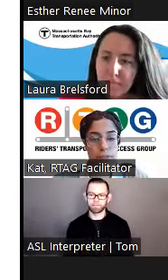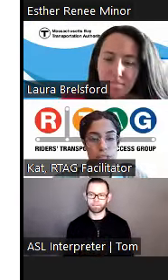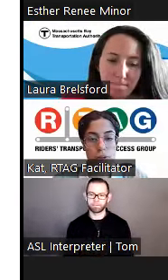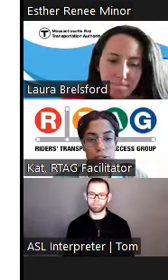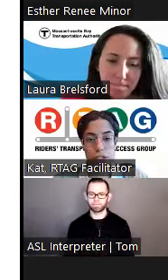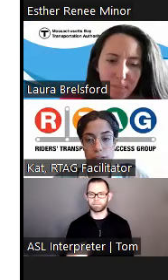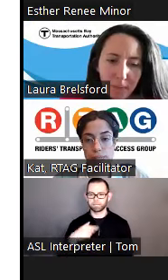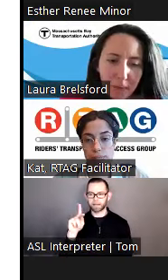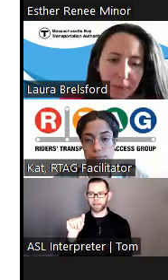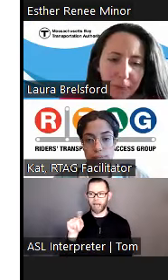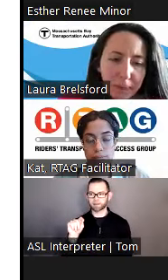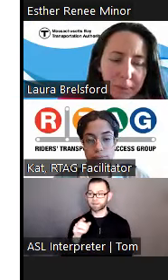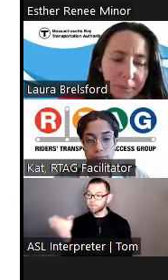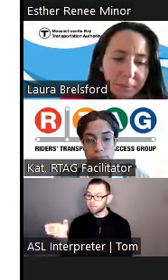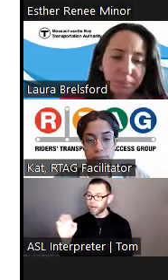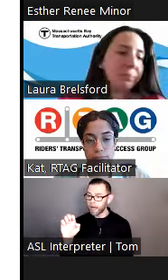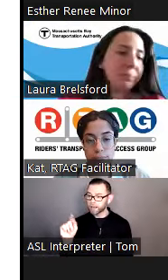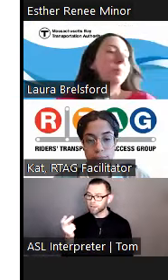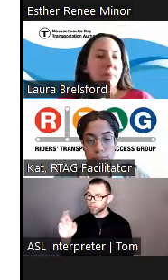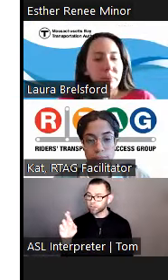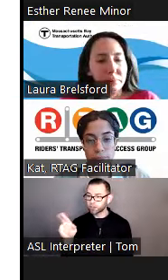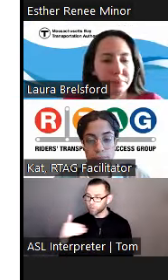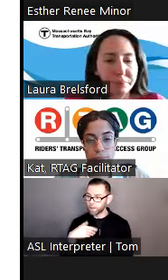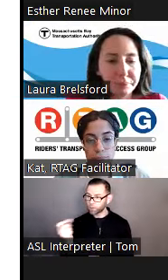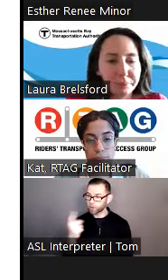Esther, do you have a question? Oh, that's good.